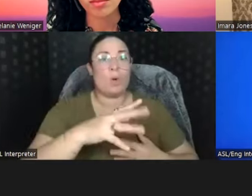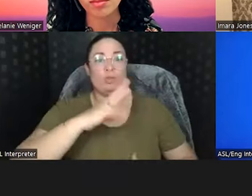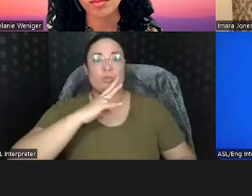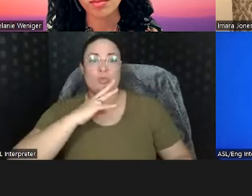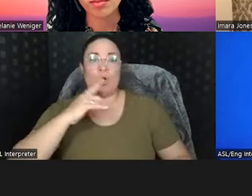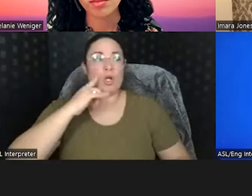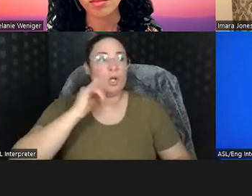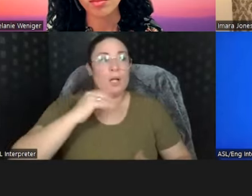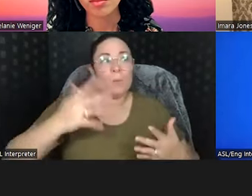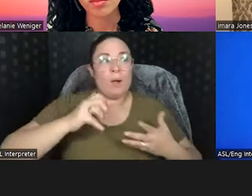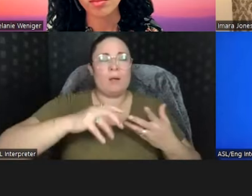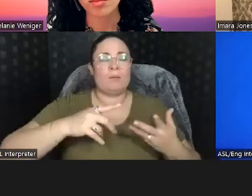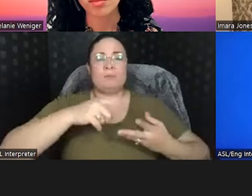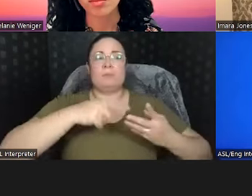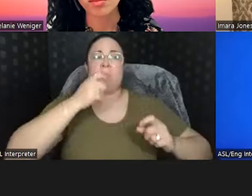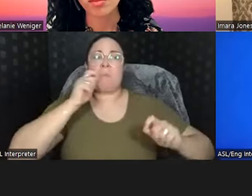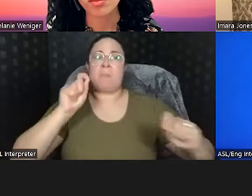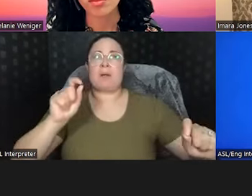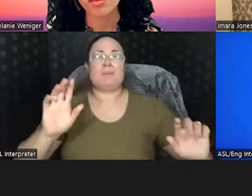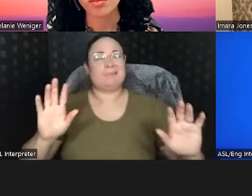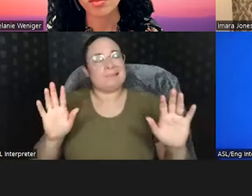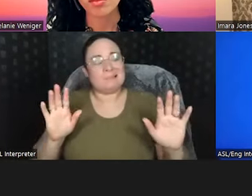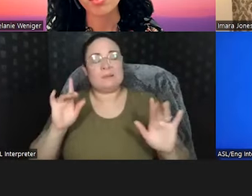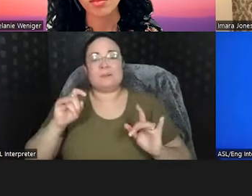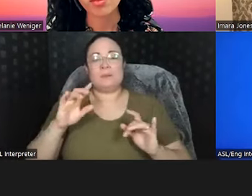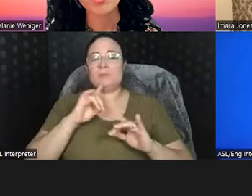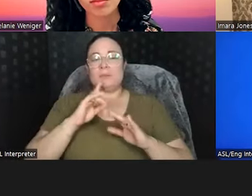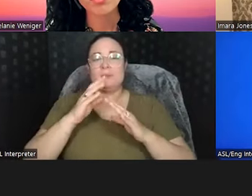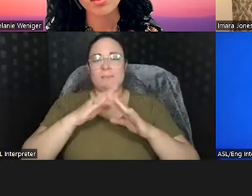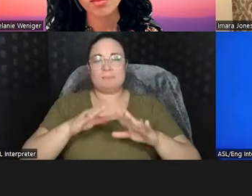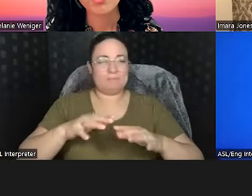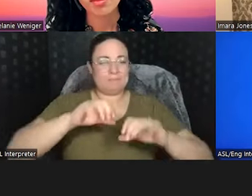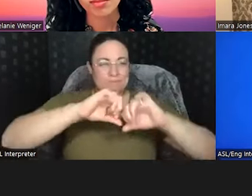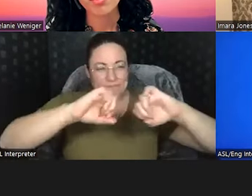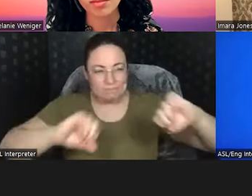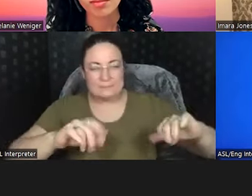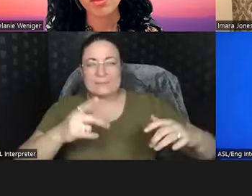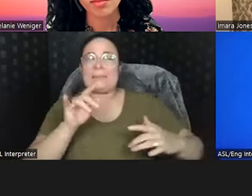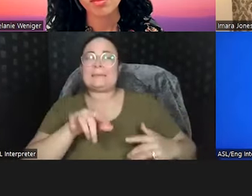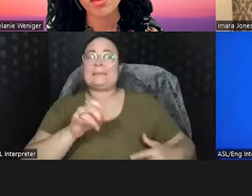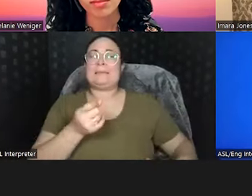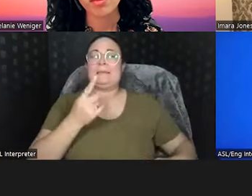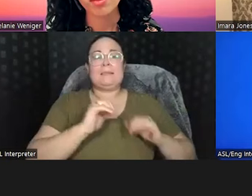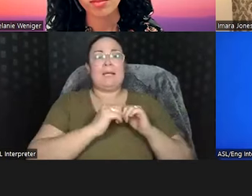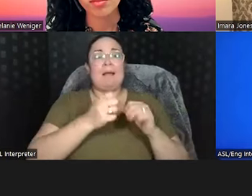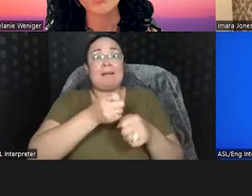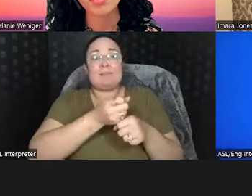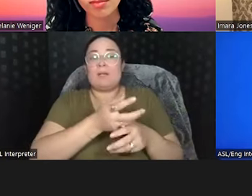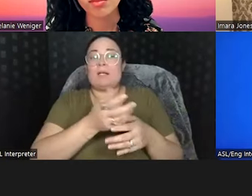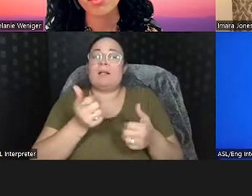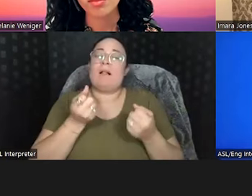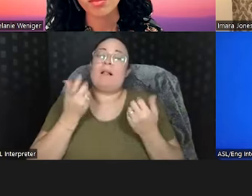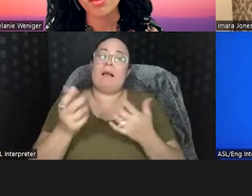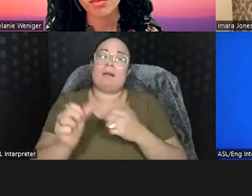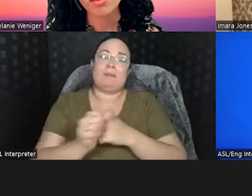talk. And I think we really need to break this down and understand how this causes so much harm,